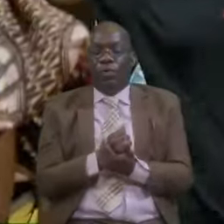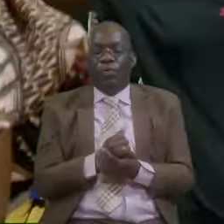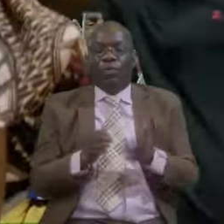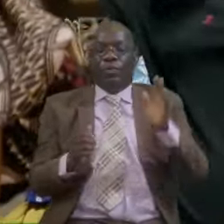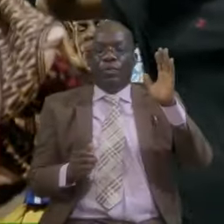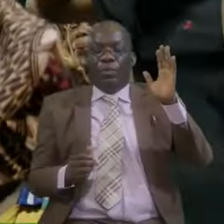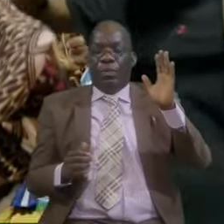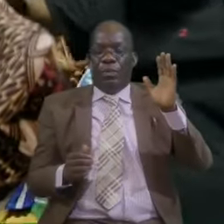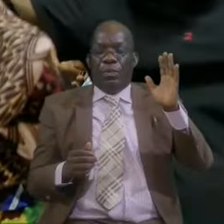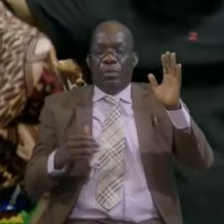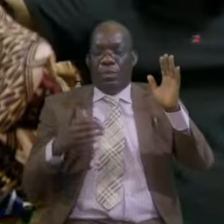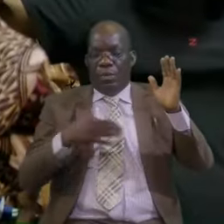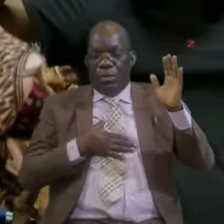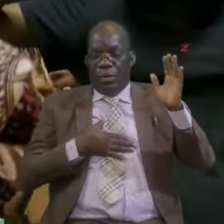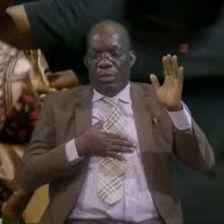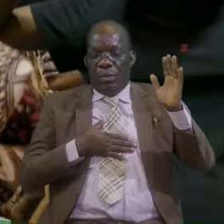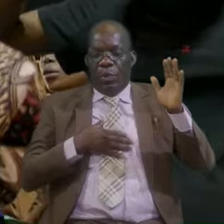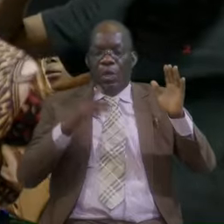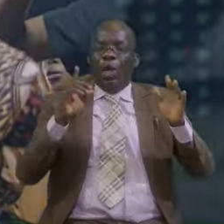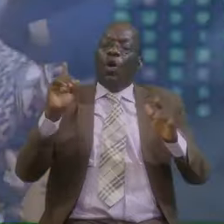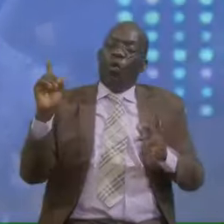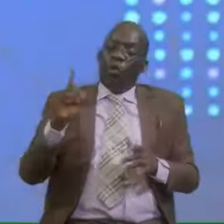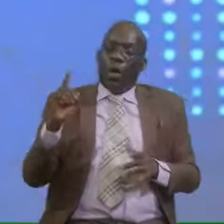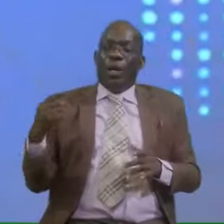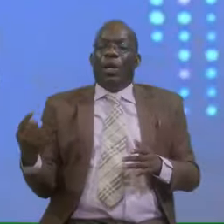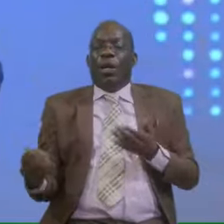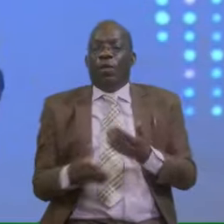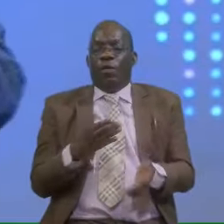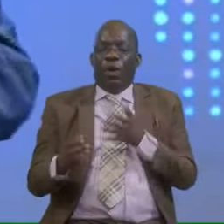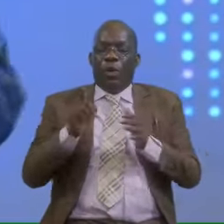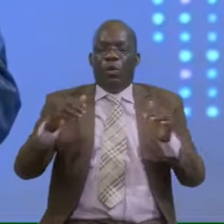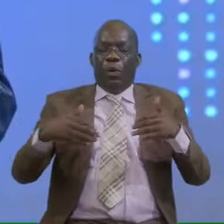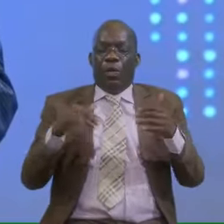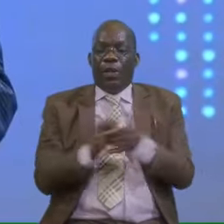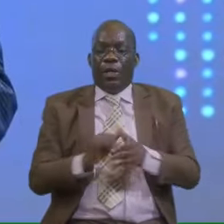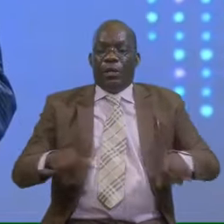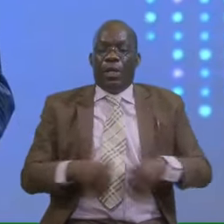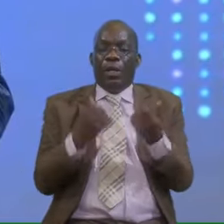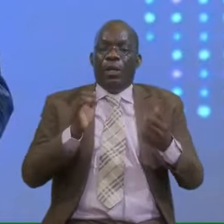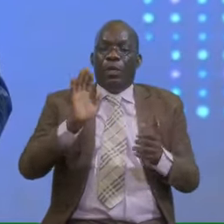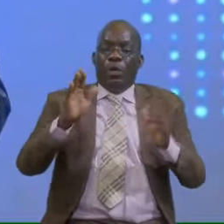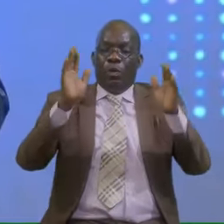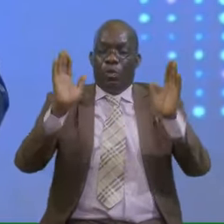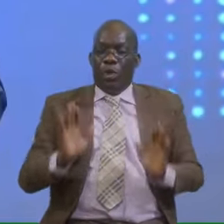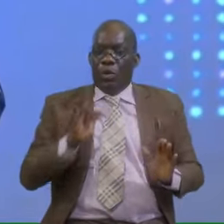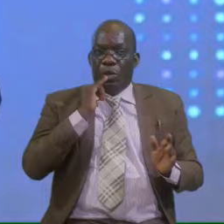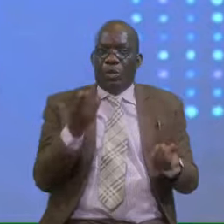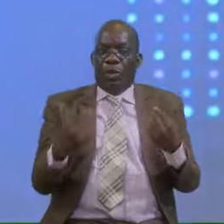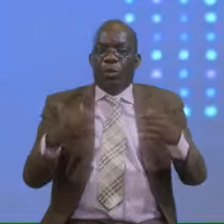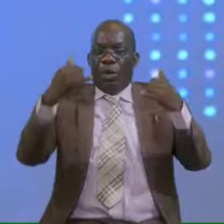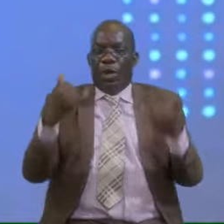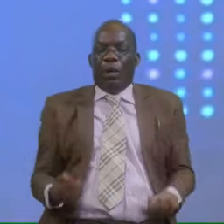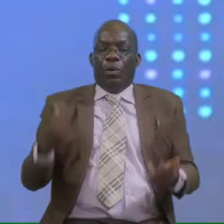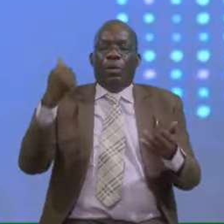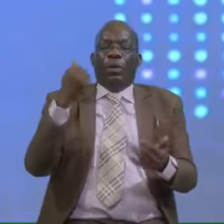and lay the other hand where you have the challenge. Your miracle is coming right now.